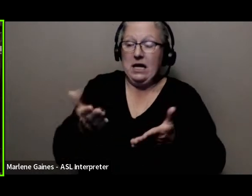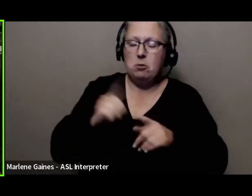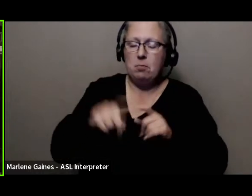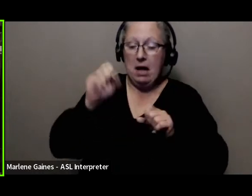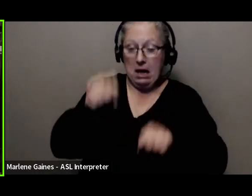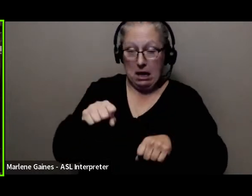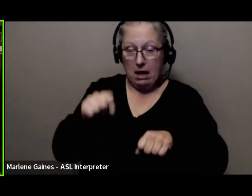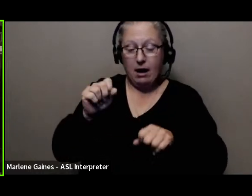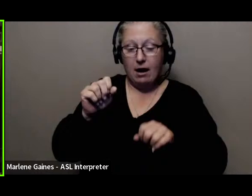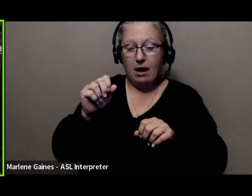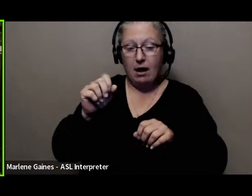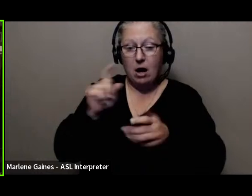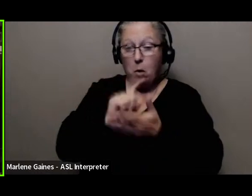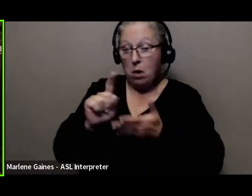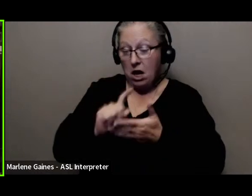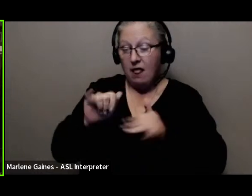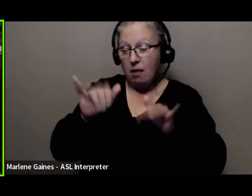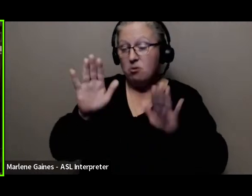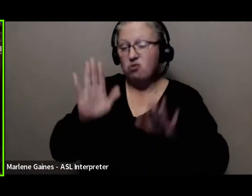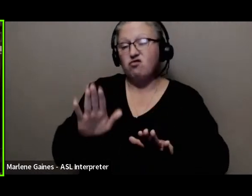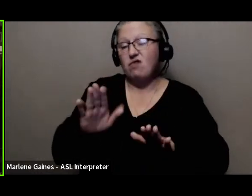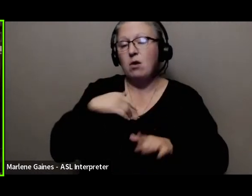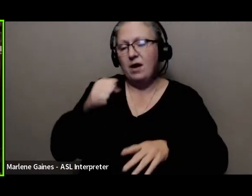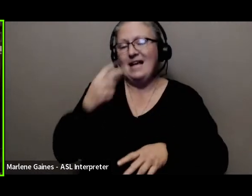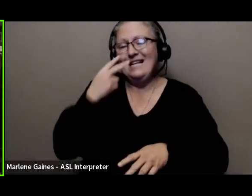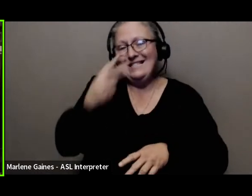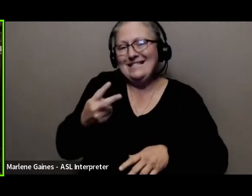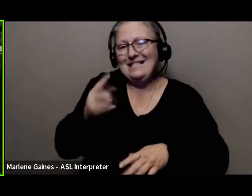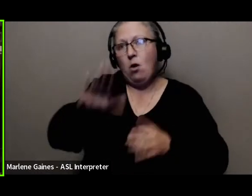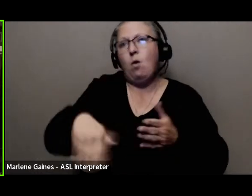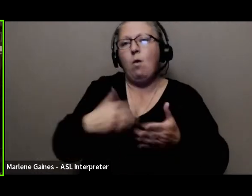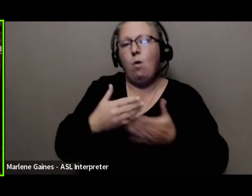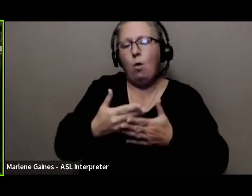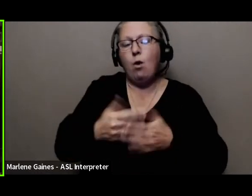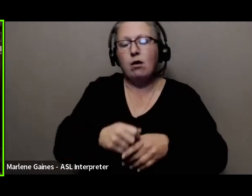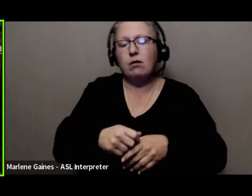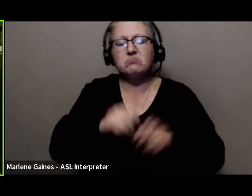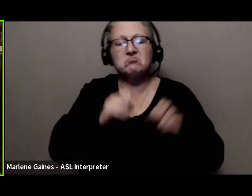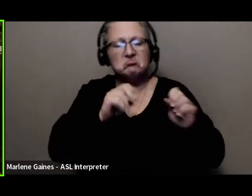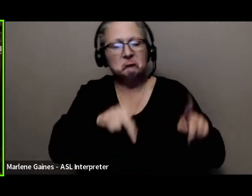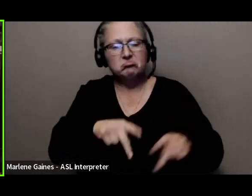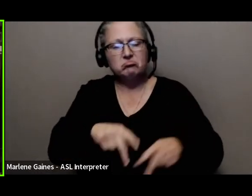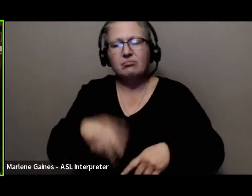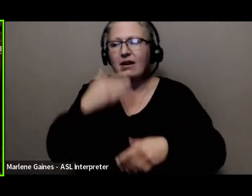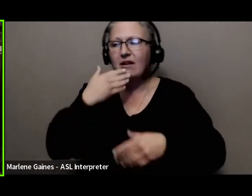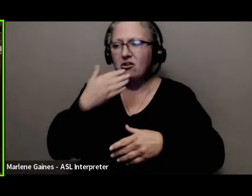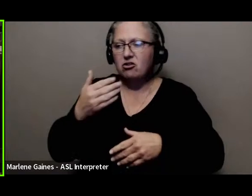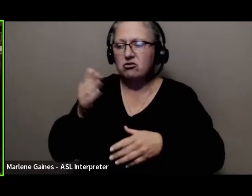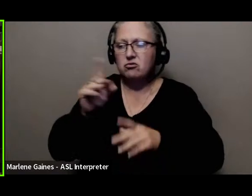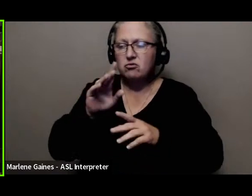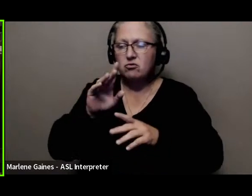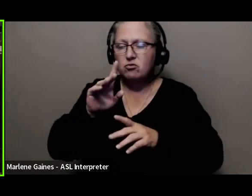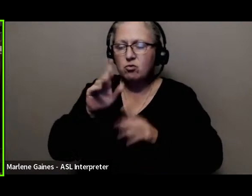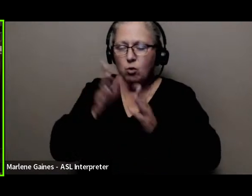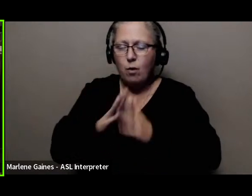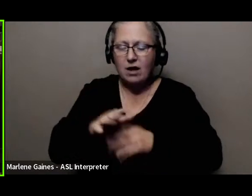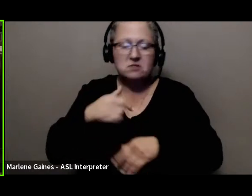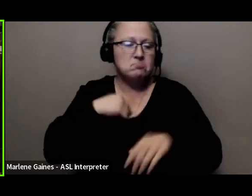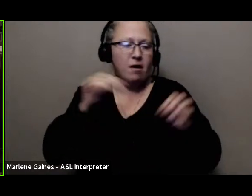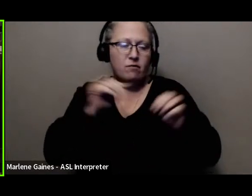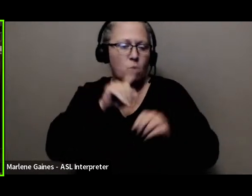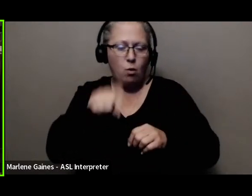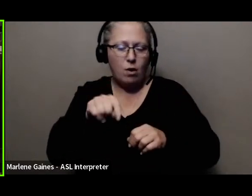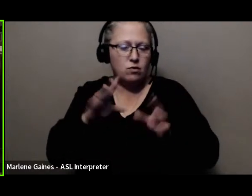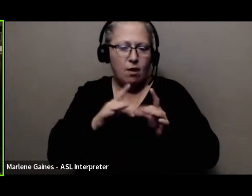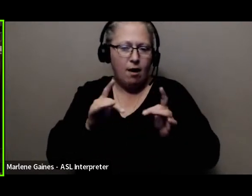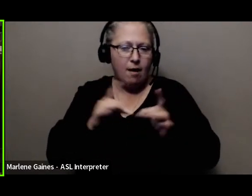put it in a weekly, that would be great, because then we could see kind of all of them. Yeah. Okay. Nice request. Thank you. Yep. And I don't have any questions or